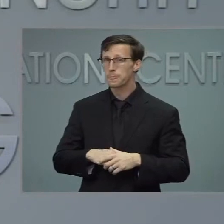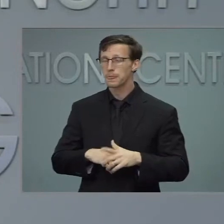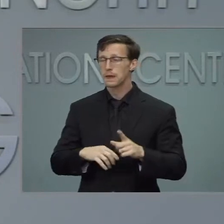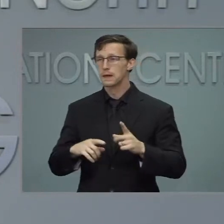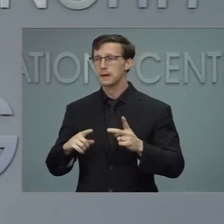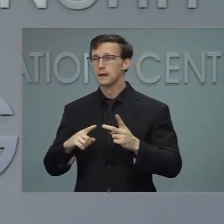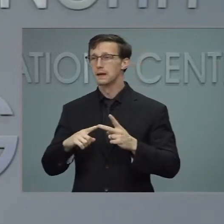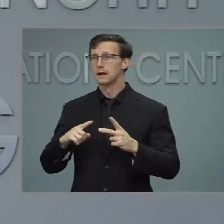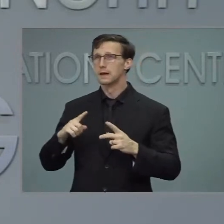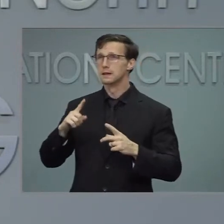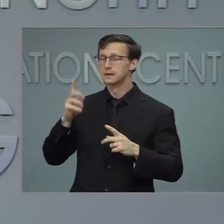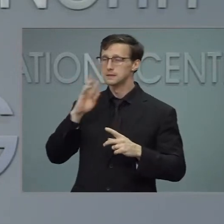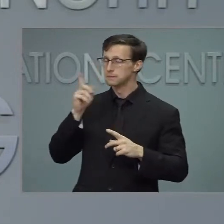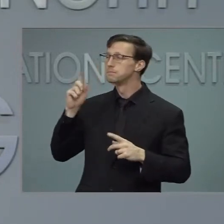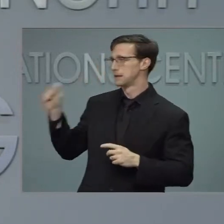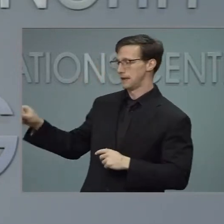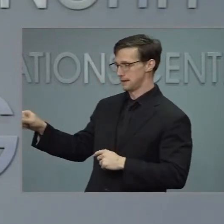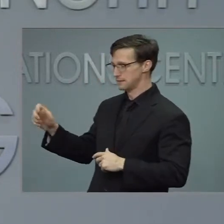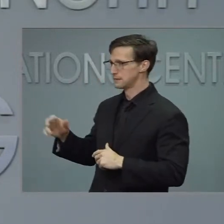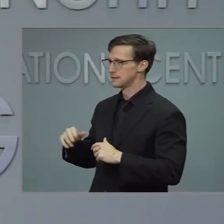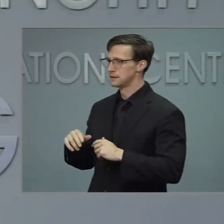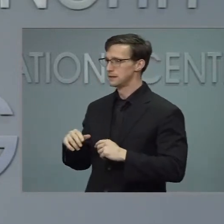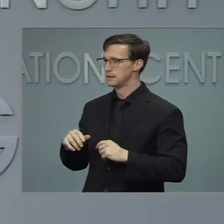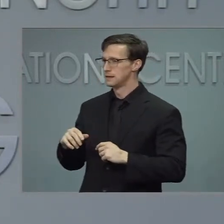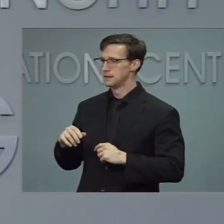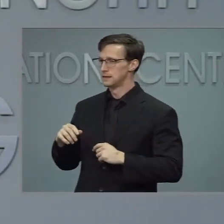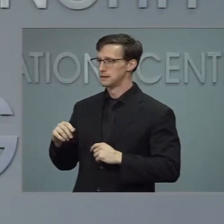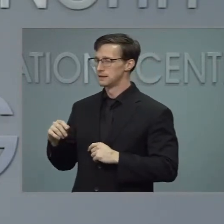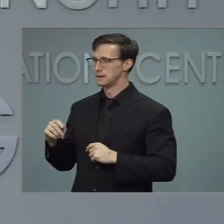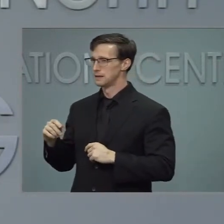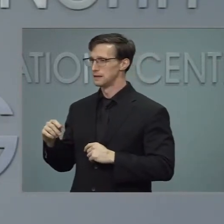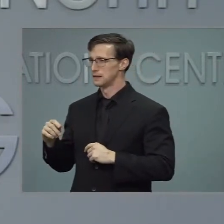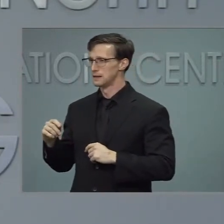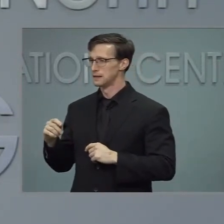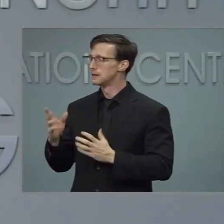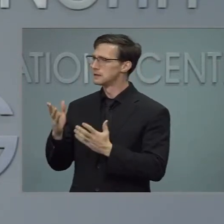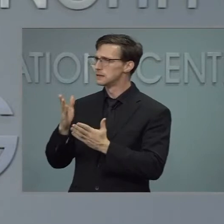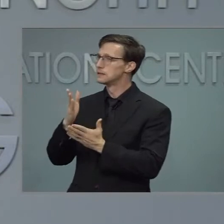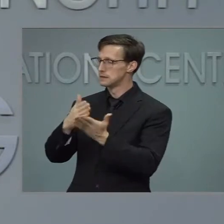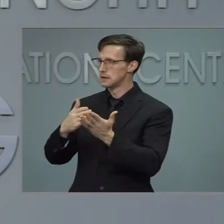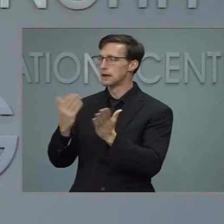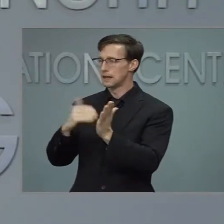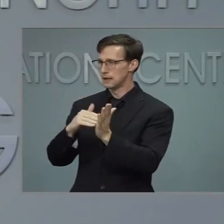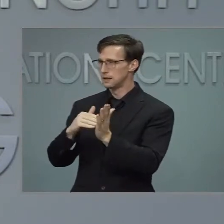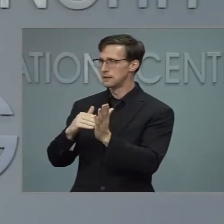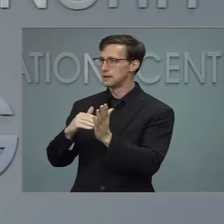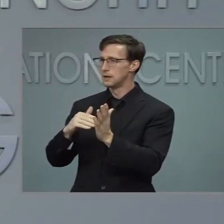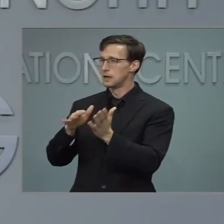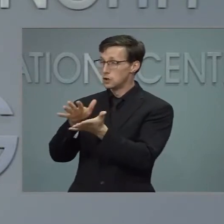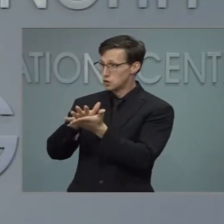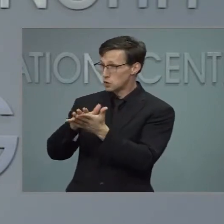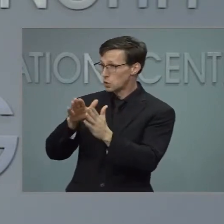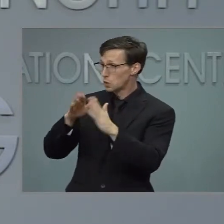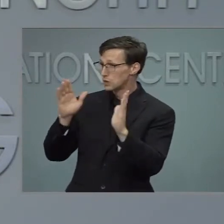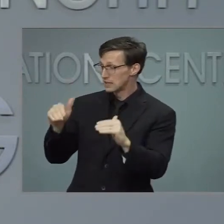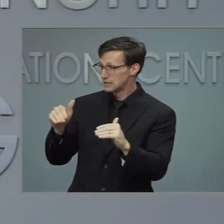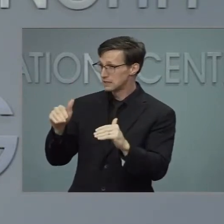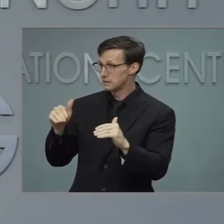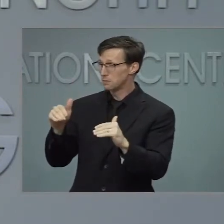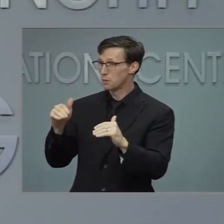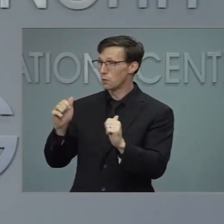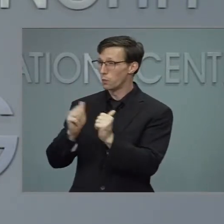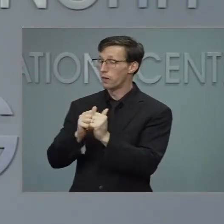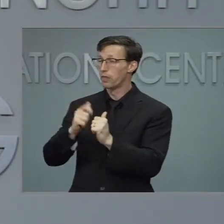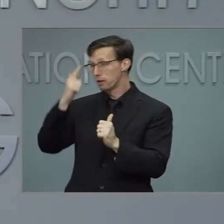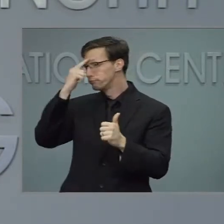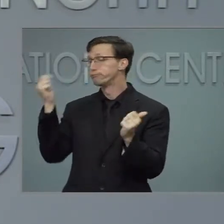Yes. Is there any concern about the school districts, this optional masking being too much of a rural-urban issue? Because it